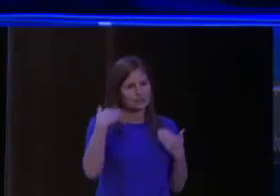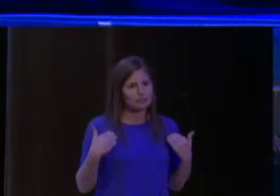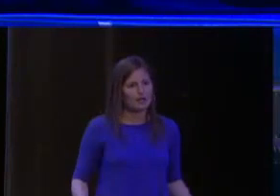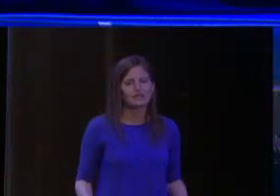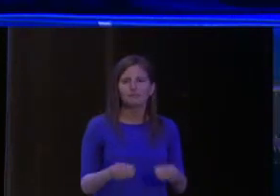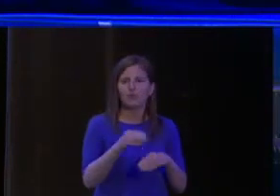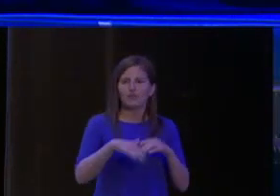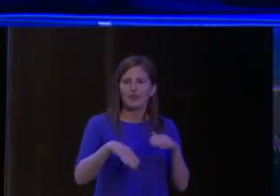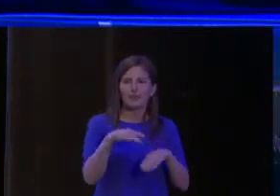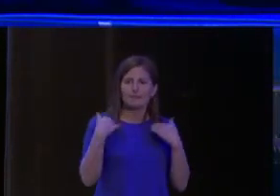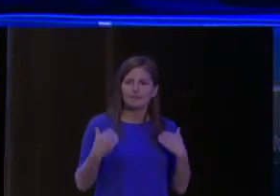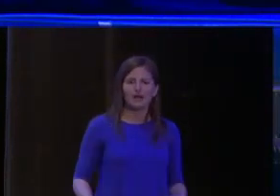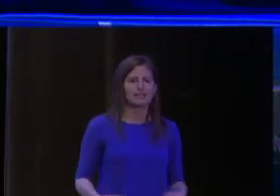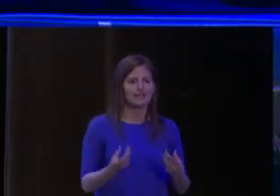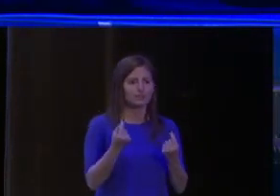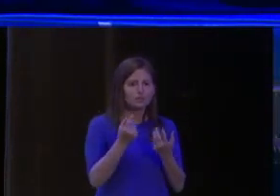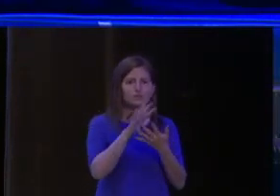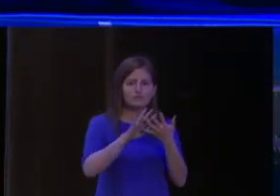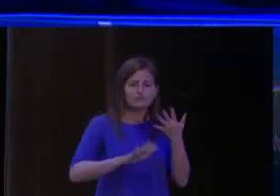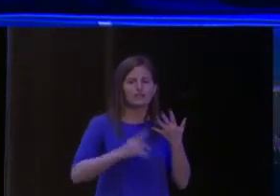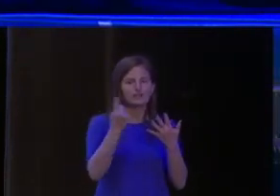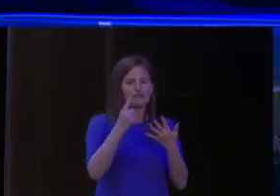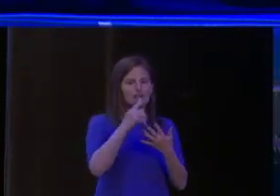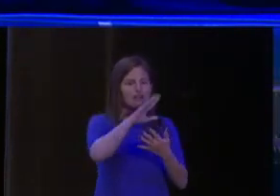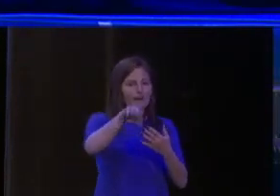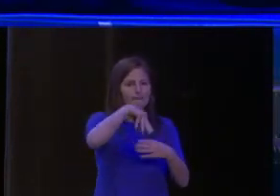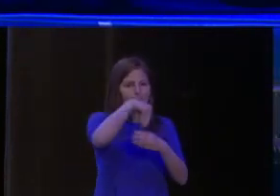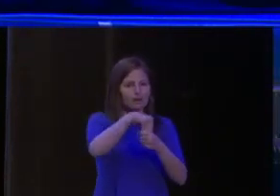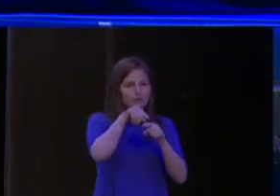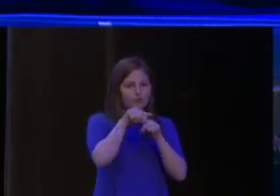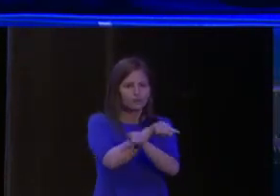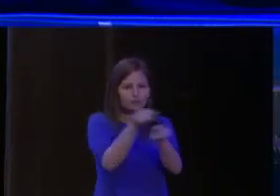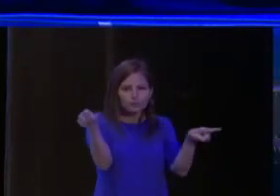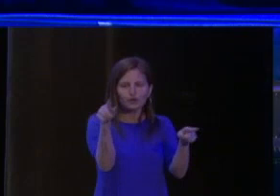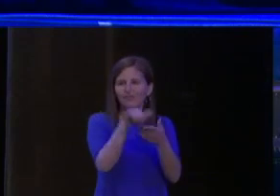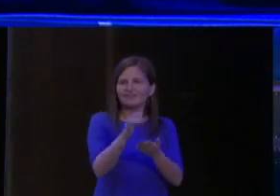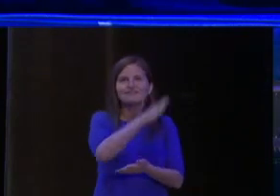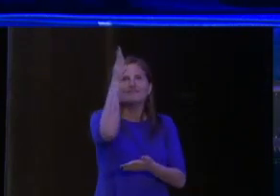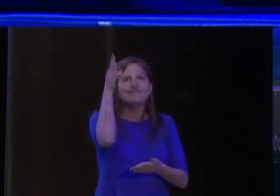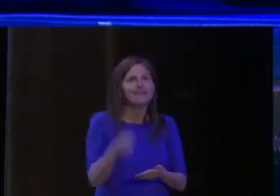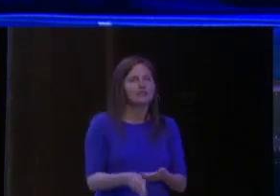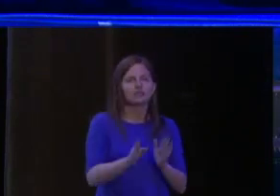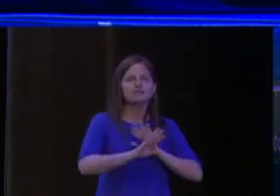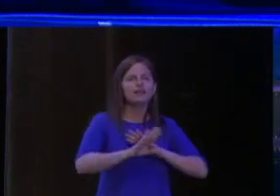more than the body of affairs. That there's something about you that has never, ever, ever tasted